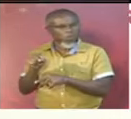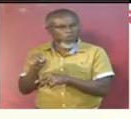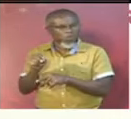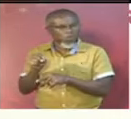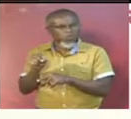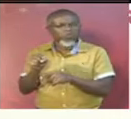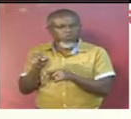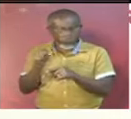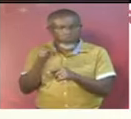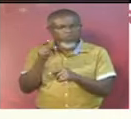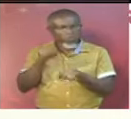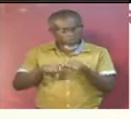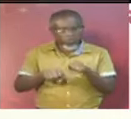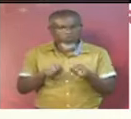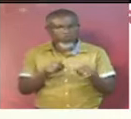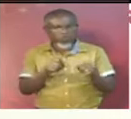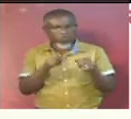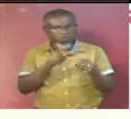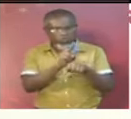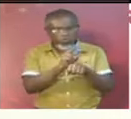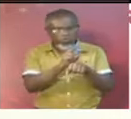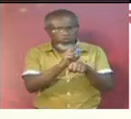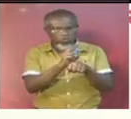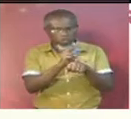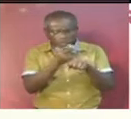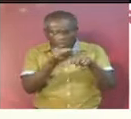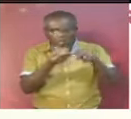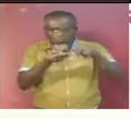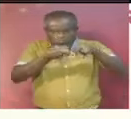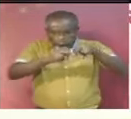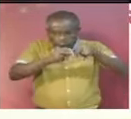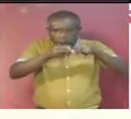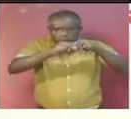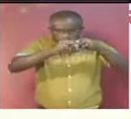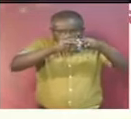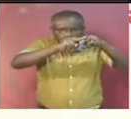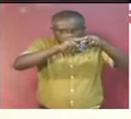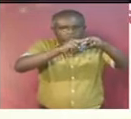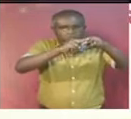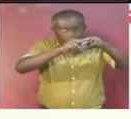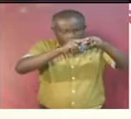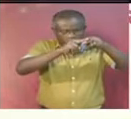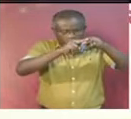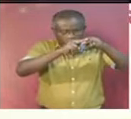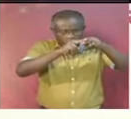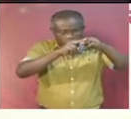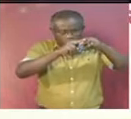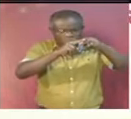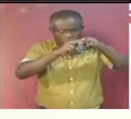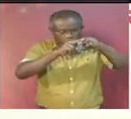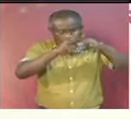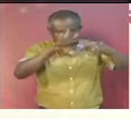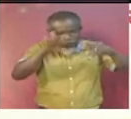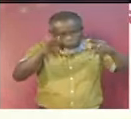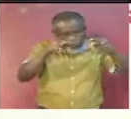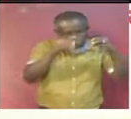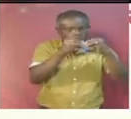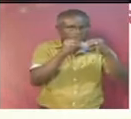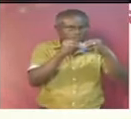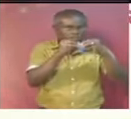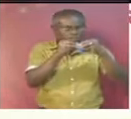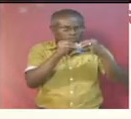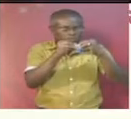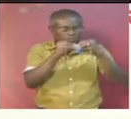rate between the start of the infection in the population and any given date. Overall, how many people have